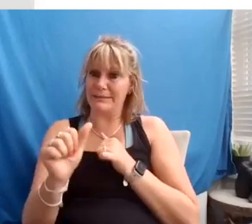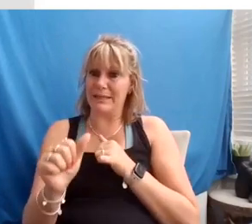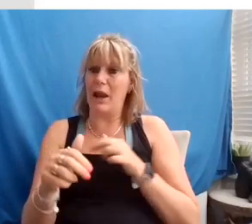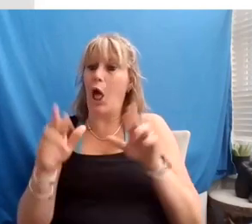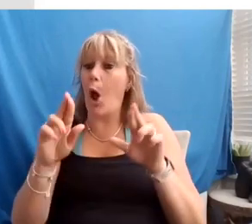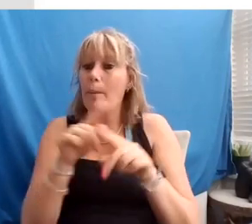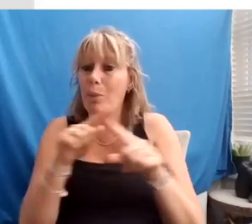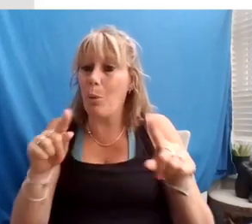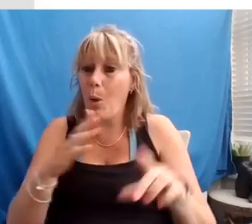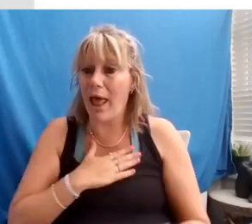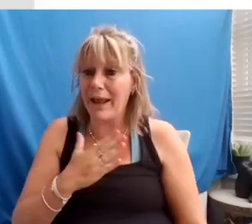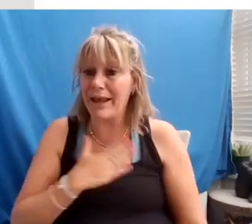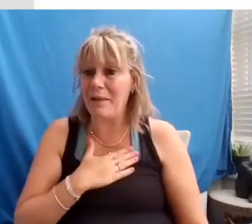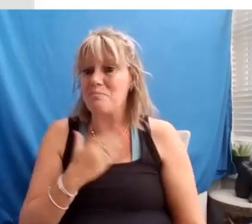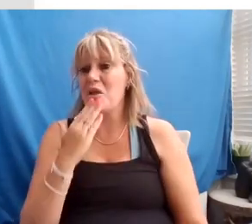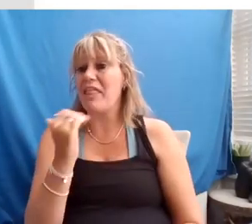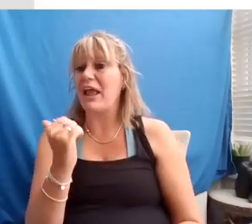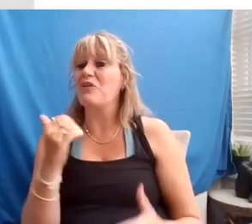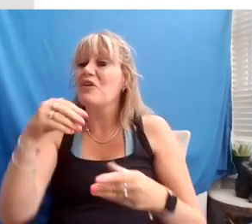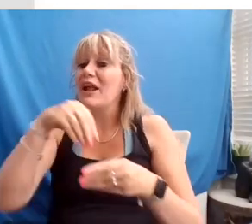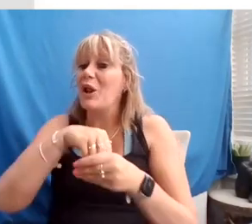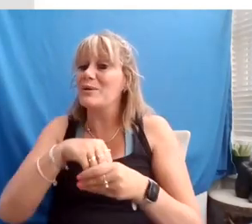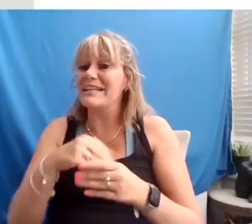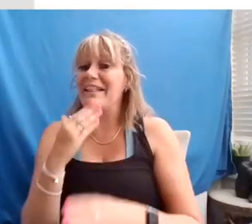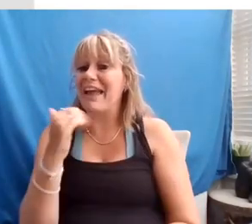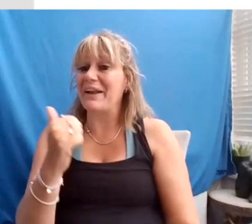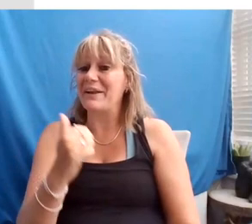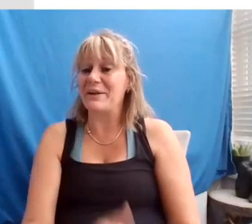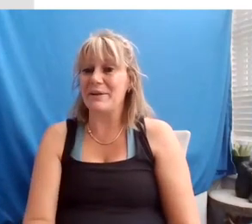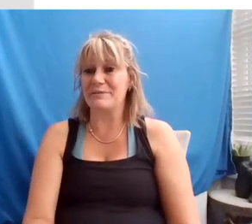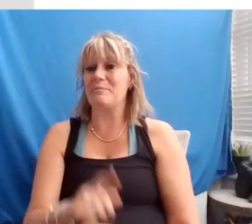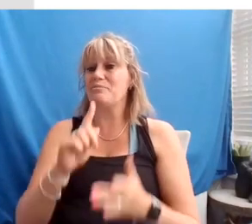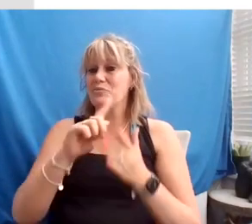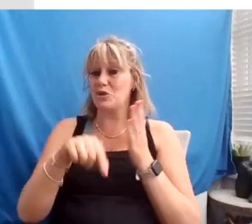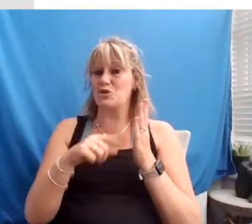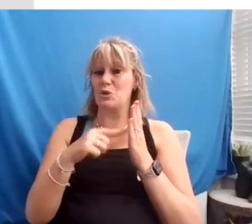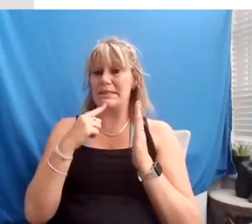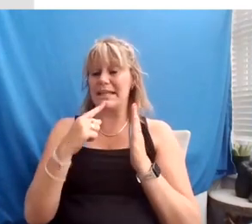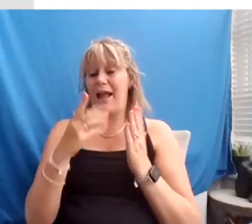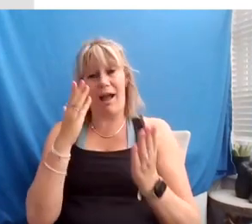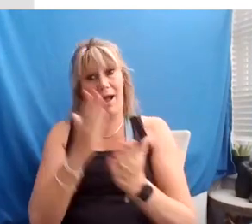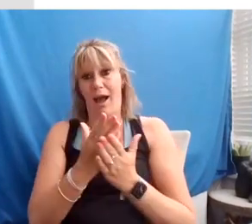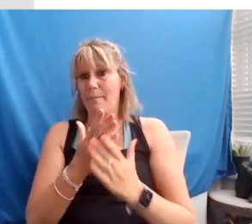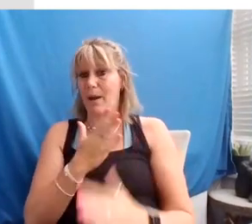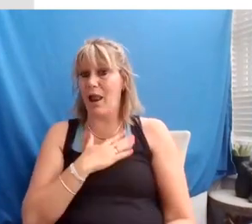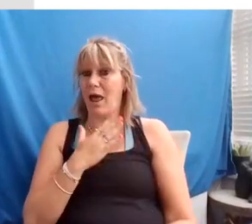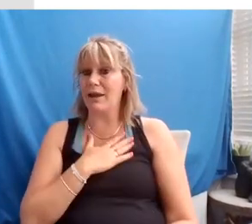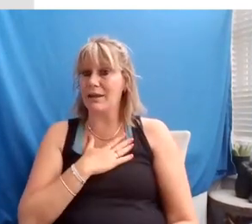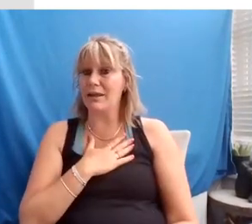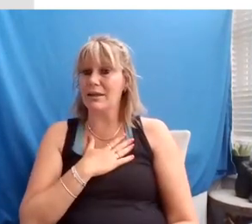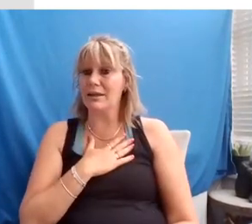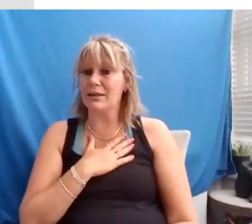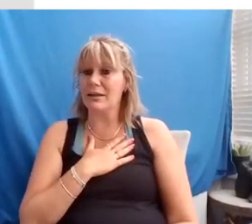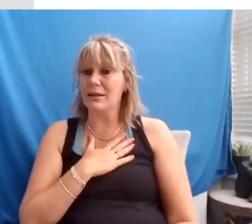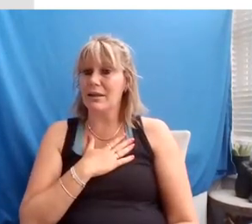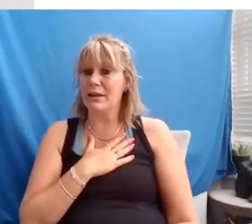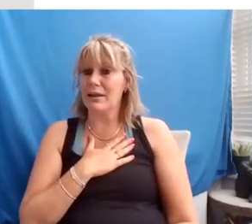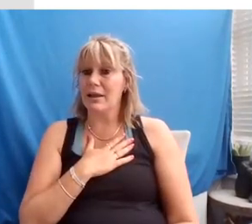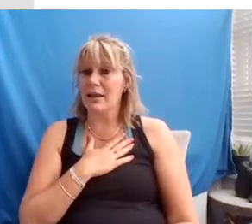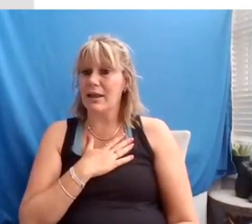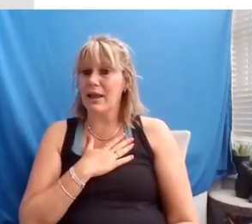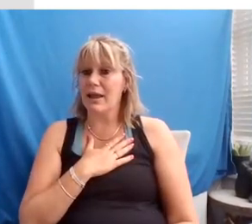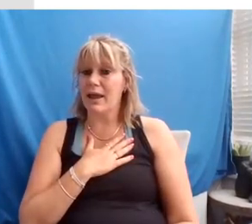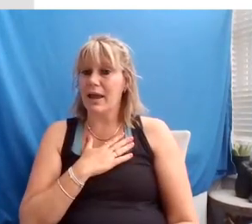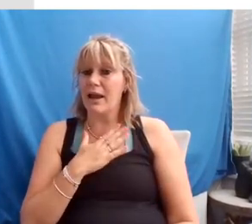it. So thank you for including it. Well, I certainly like it, and I very much liked the one that you, the portrait that you